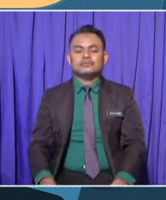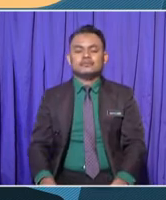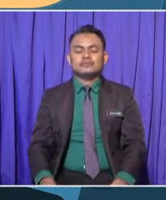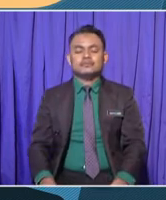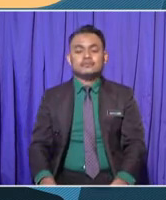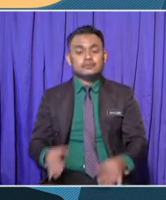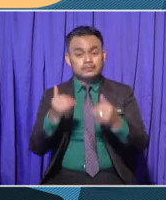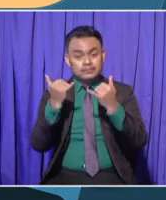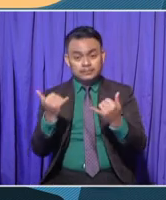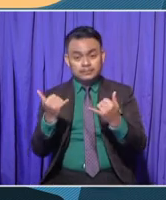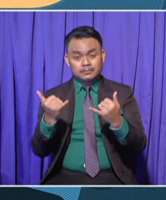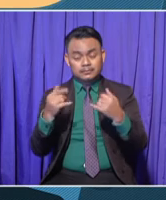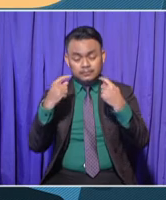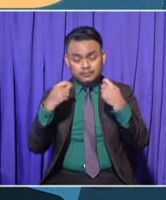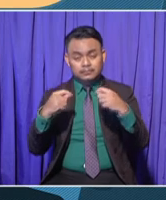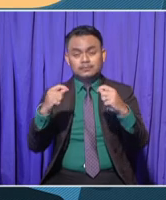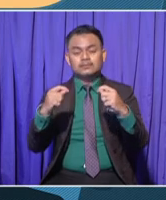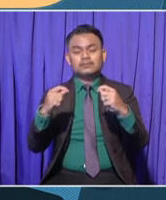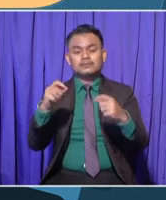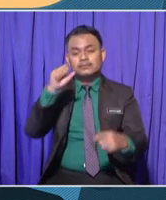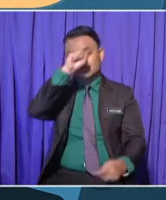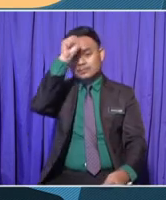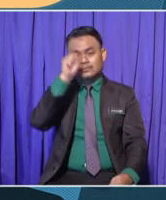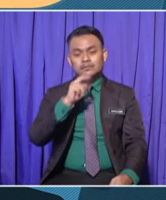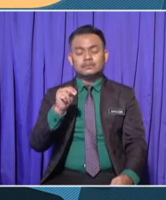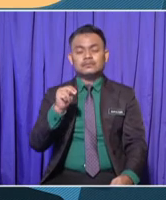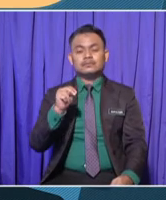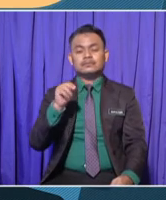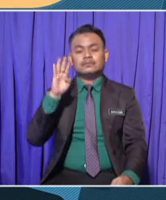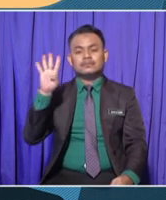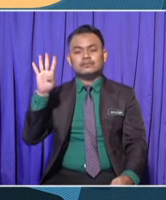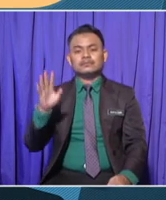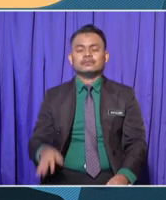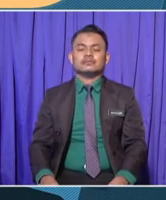Alright, now let's try question 4.